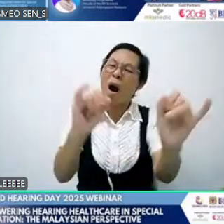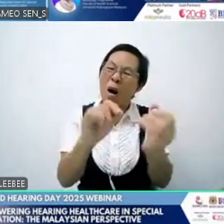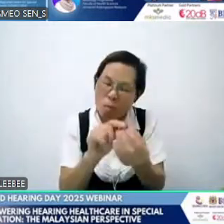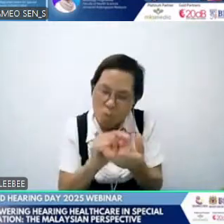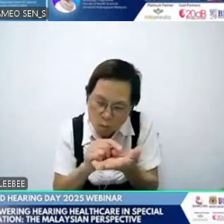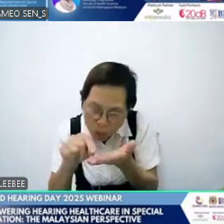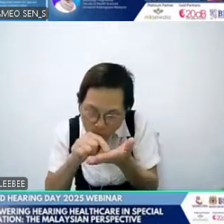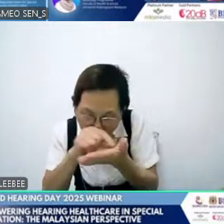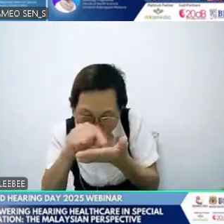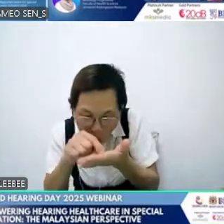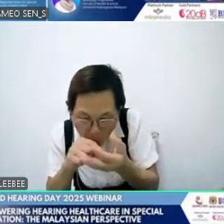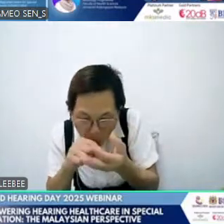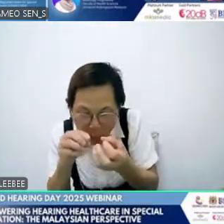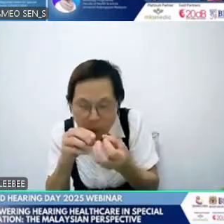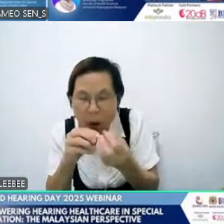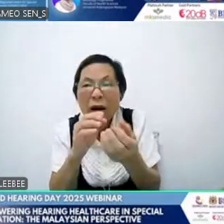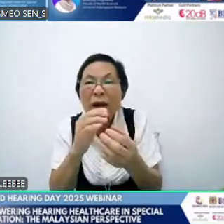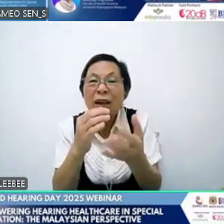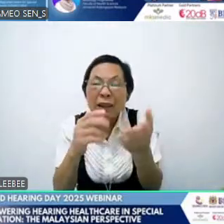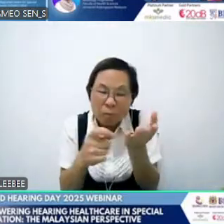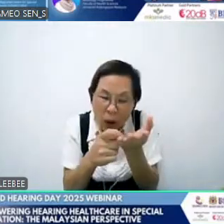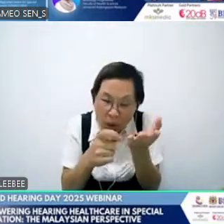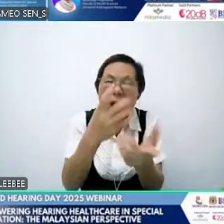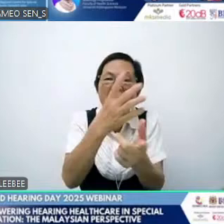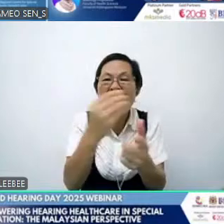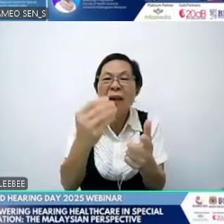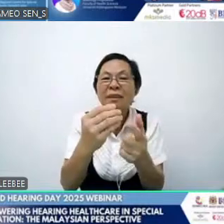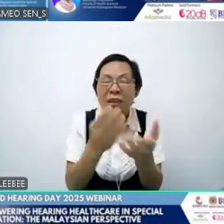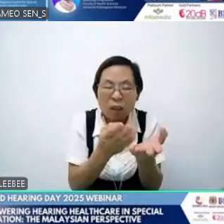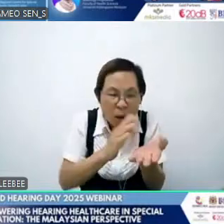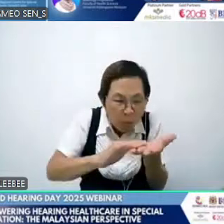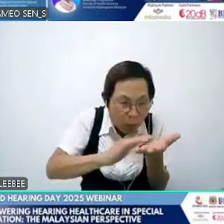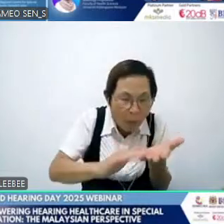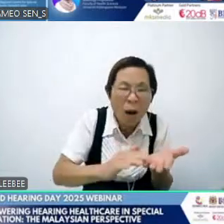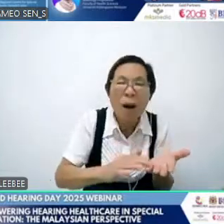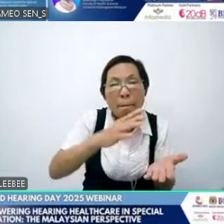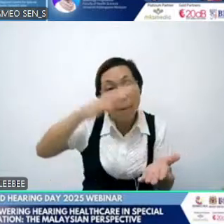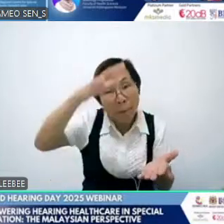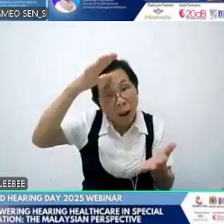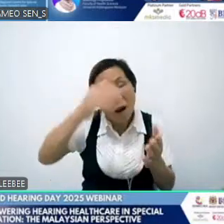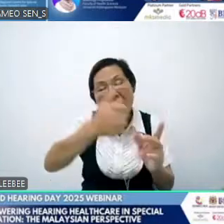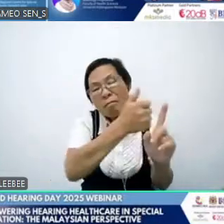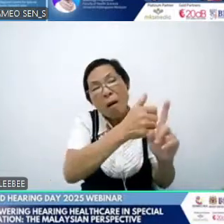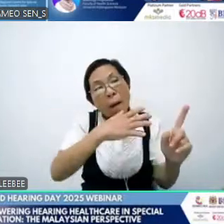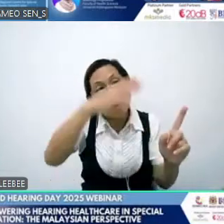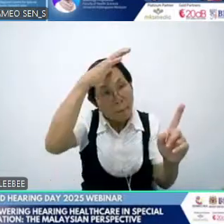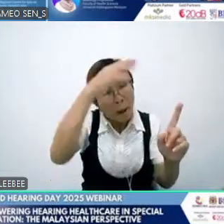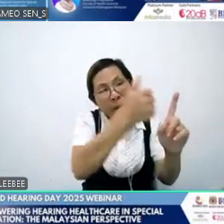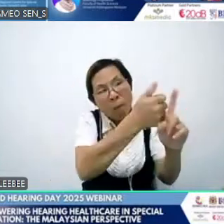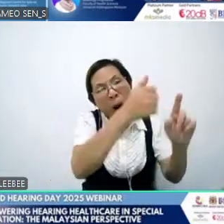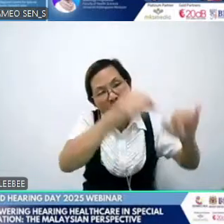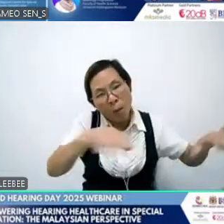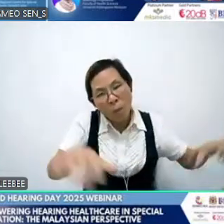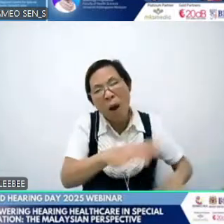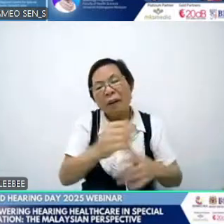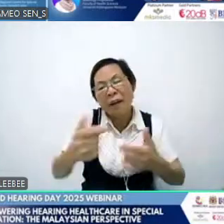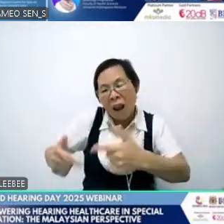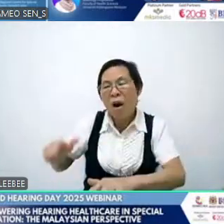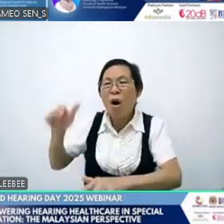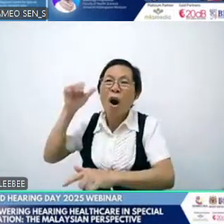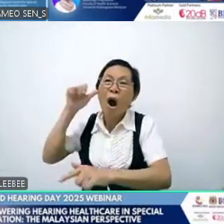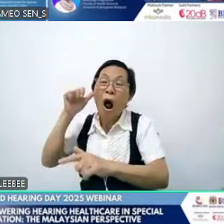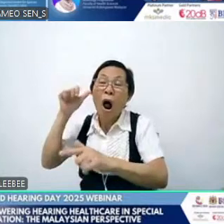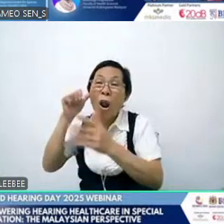clinical troubleshooting, parents can resolve common concerns at home, and this will allow audiology appointments